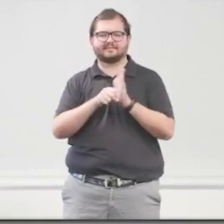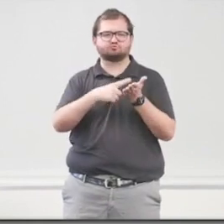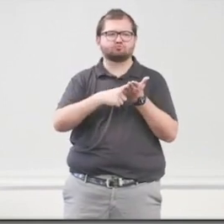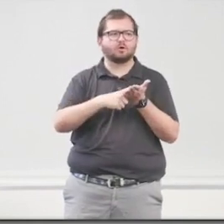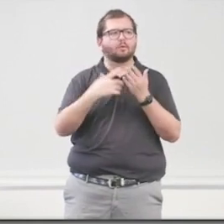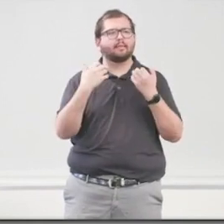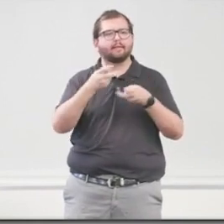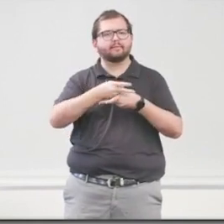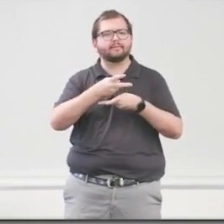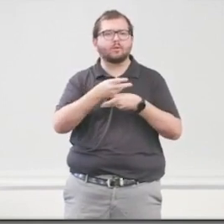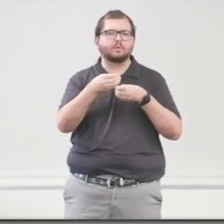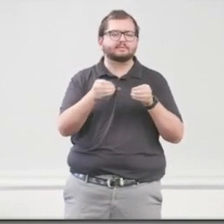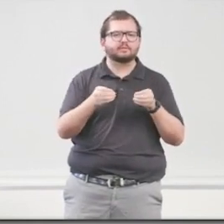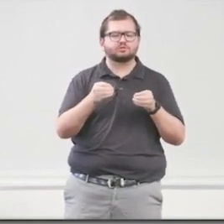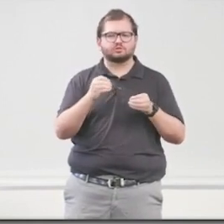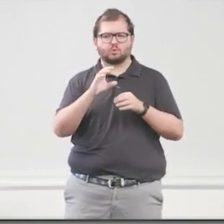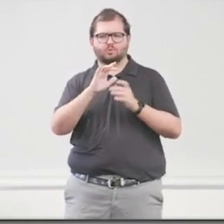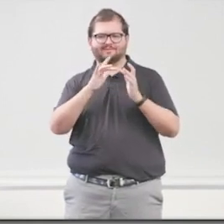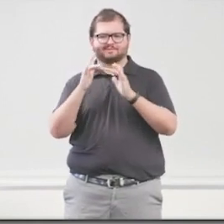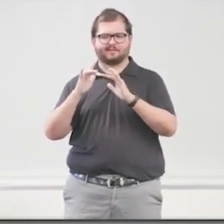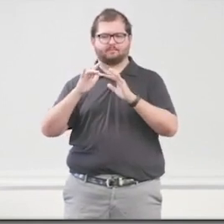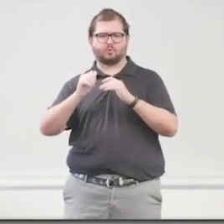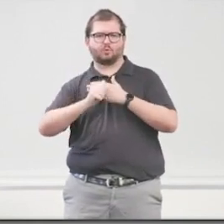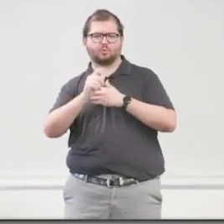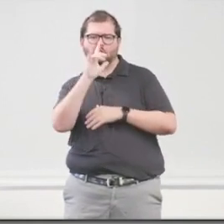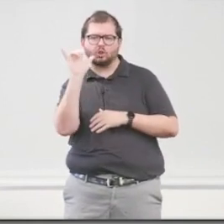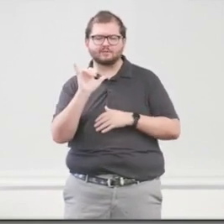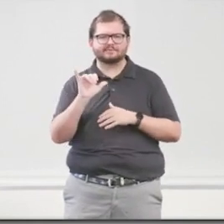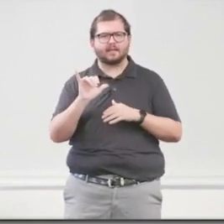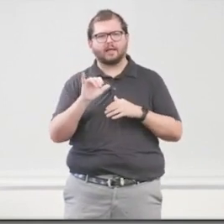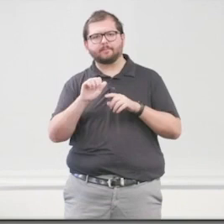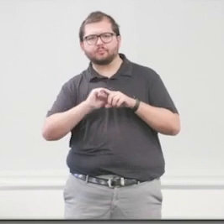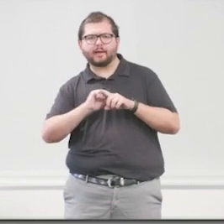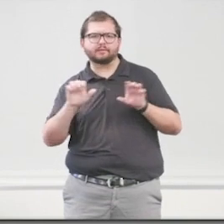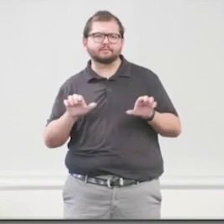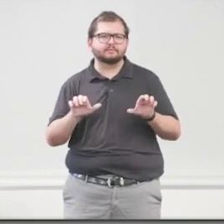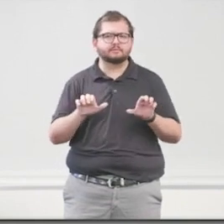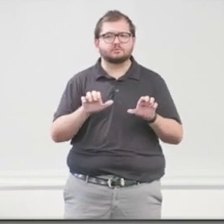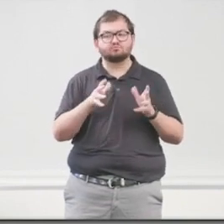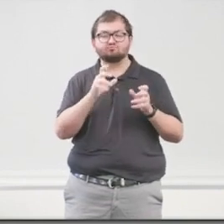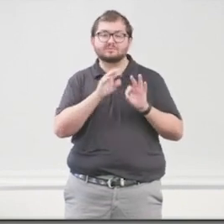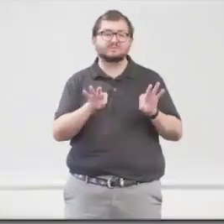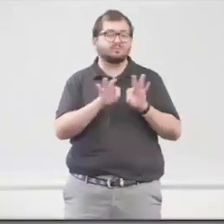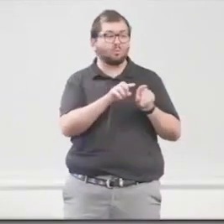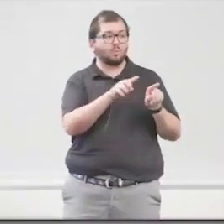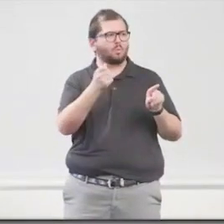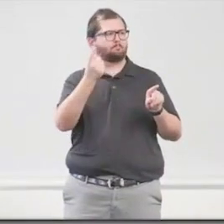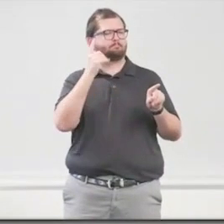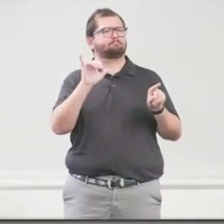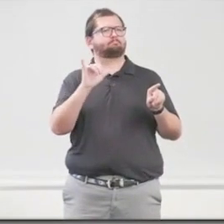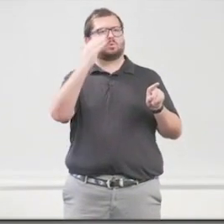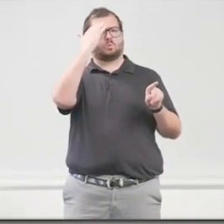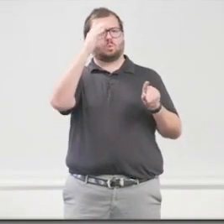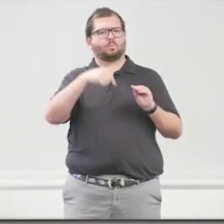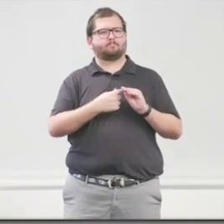organizations about what cyber threats look like, running some exercises, and really making sure that people understand what resources are available. So